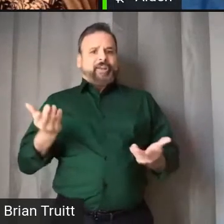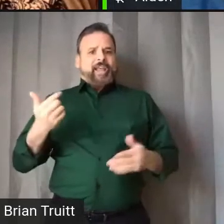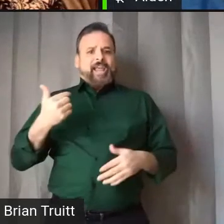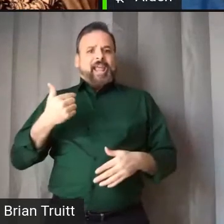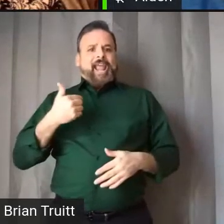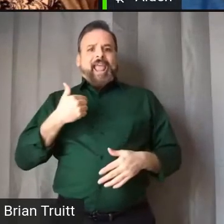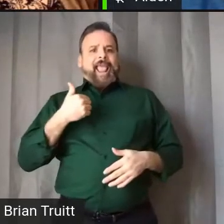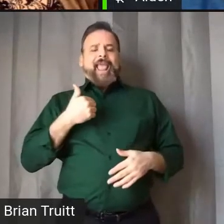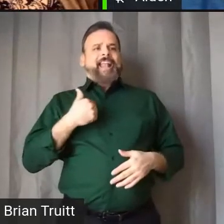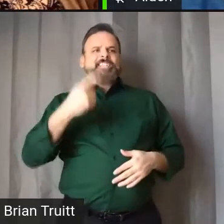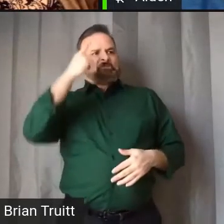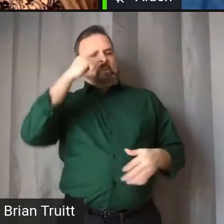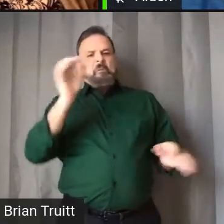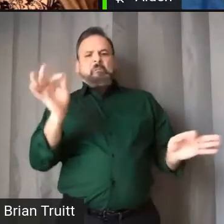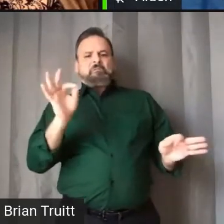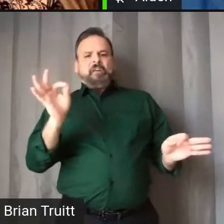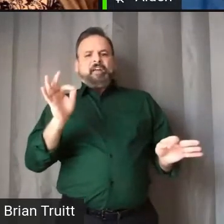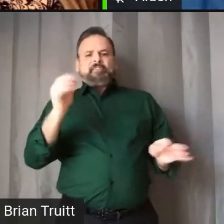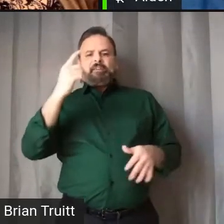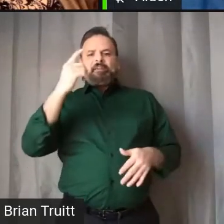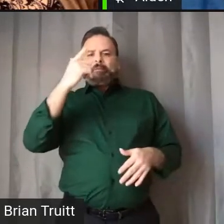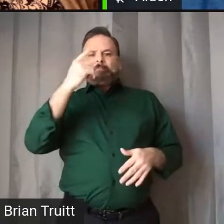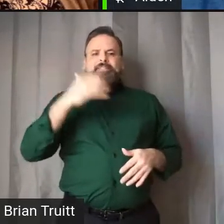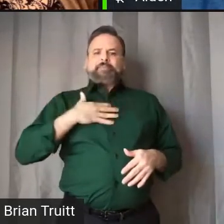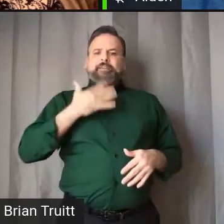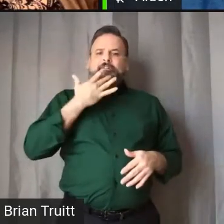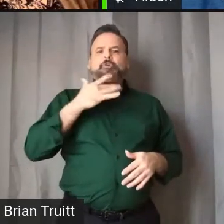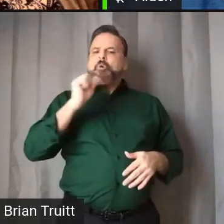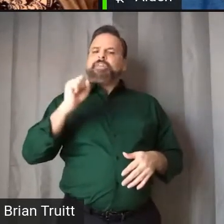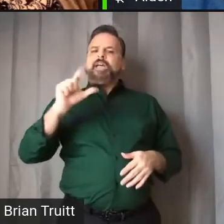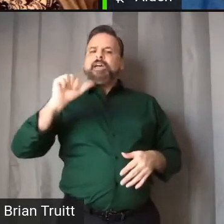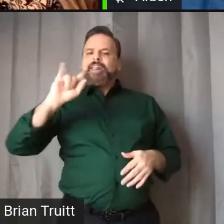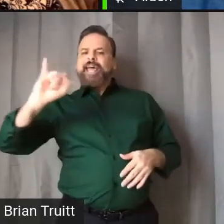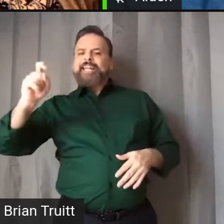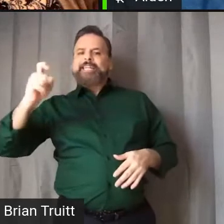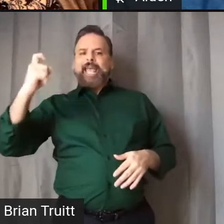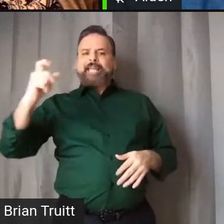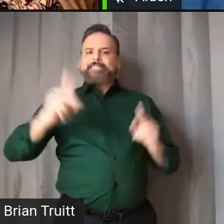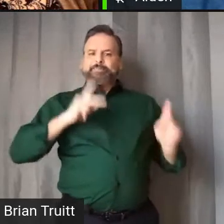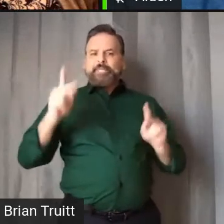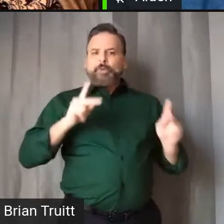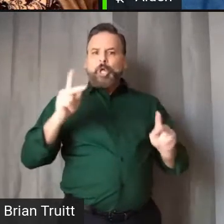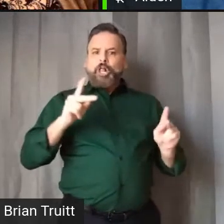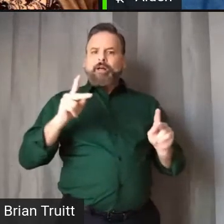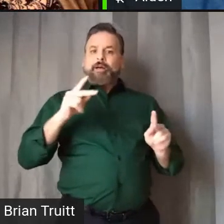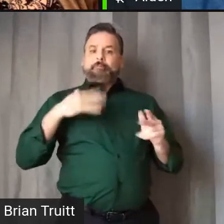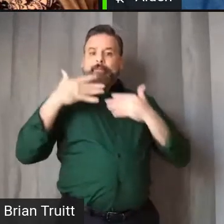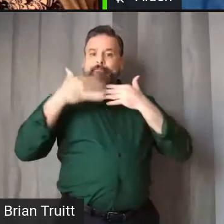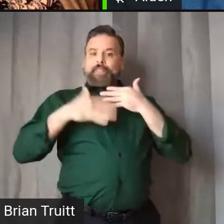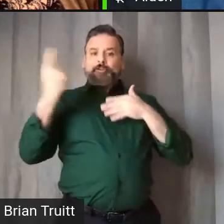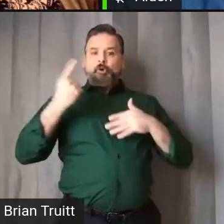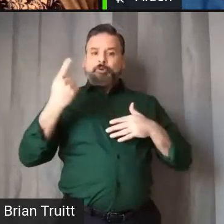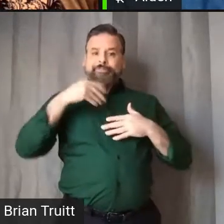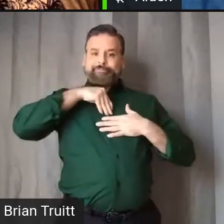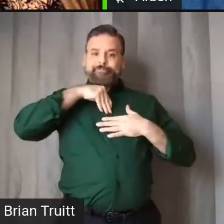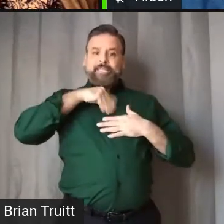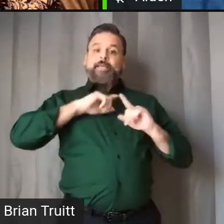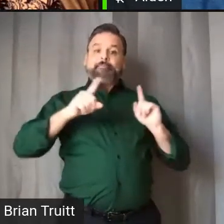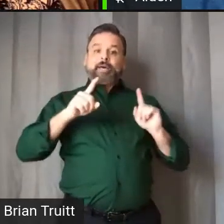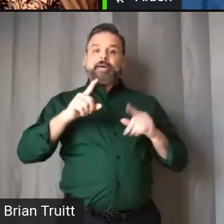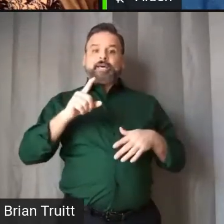I took that for granted being of color and thinking like, yes, Latinx people, like, yes, the blood that is in me has always been there. But I didn't think about